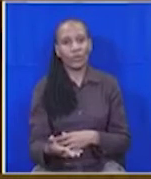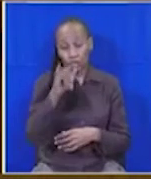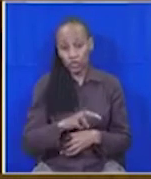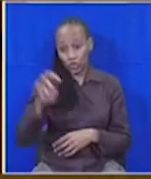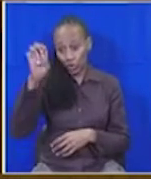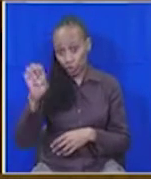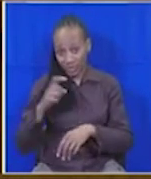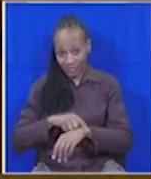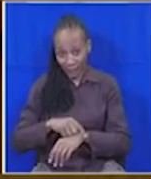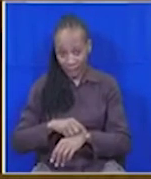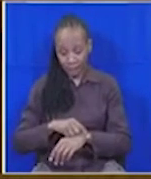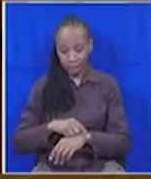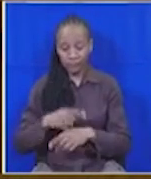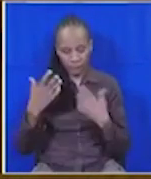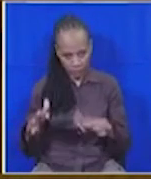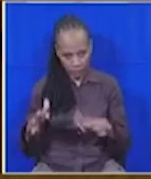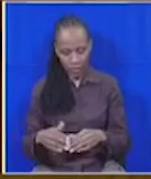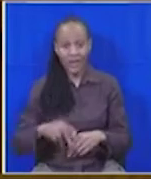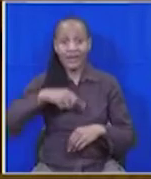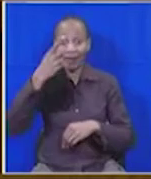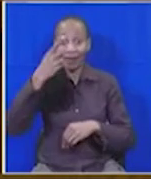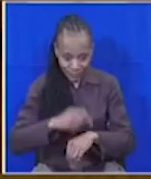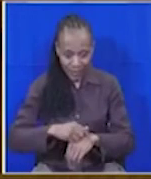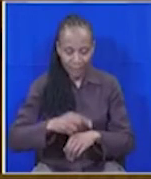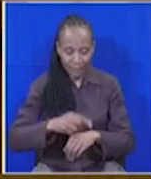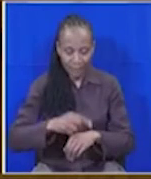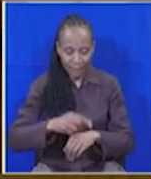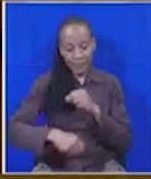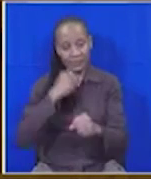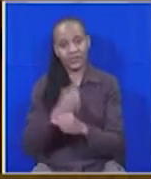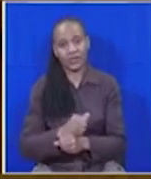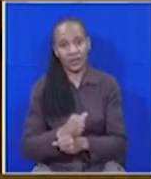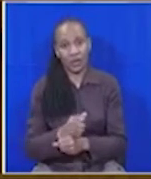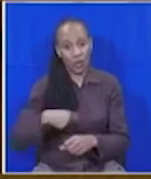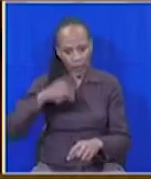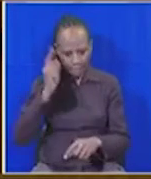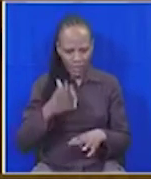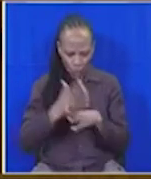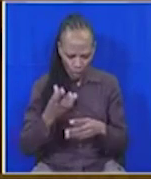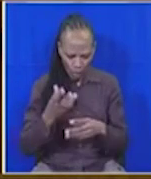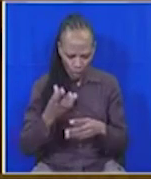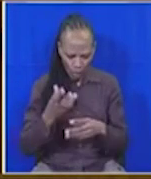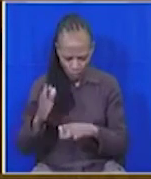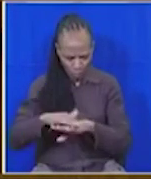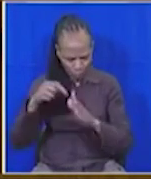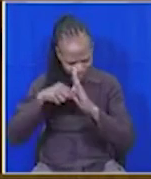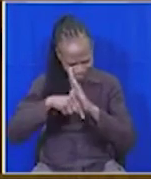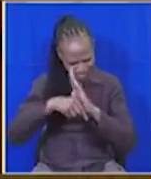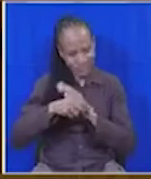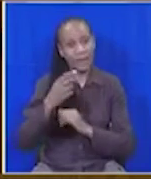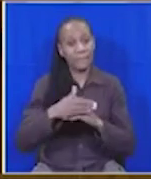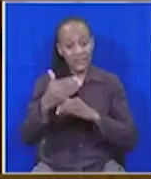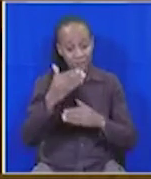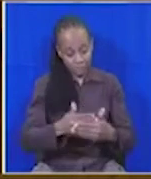reviews will be in December this year. We will have to work harder to demonstrate even more concrete outcomes by the time of the